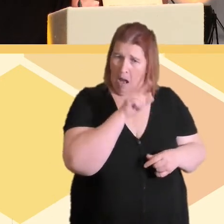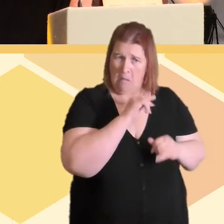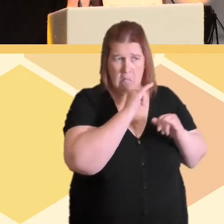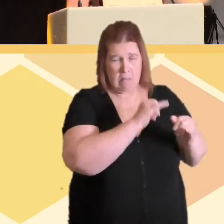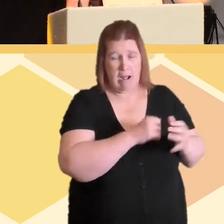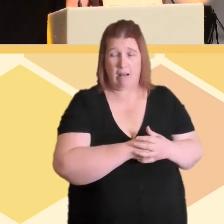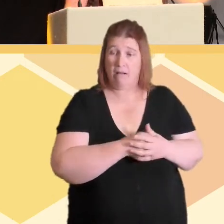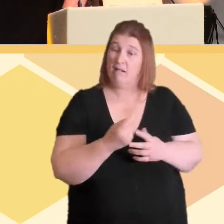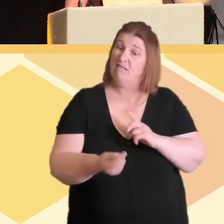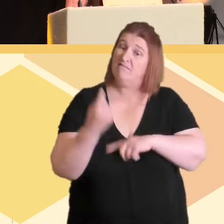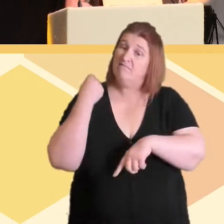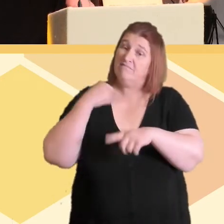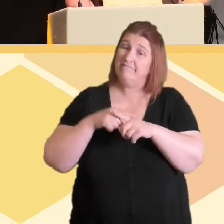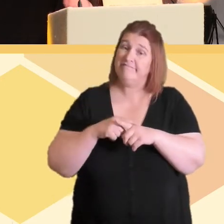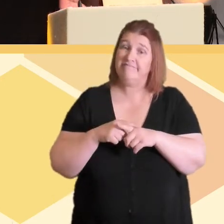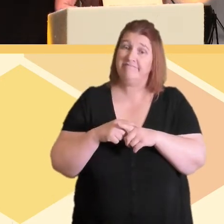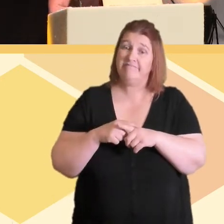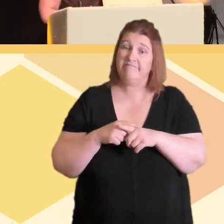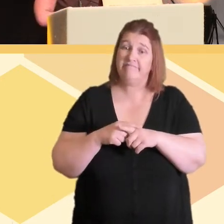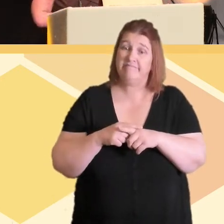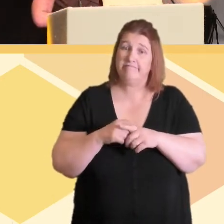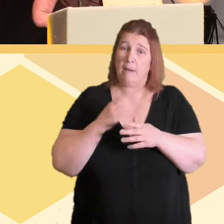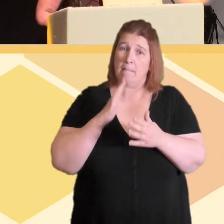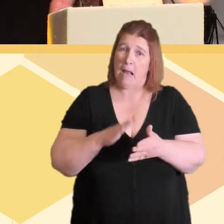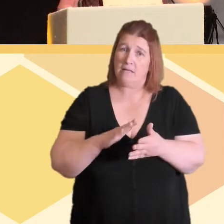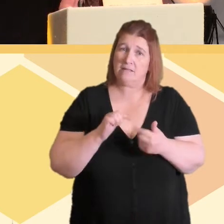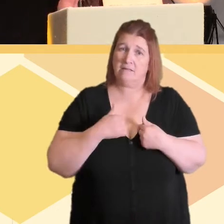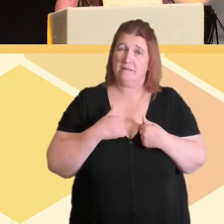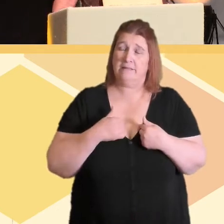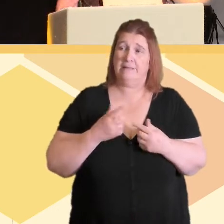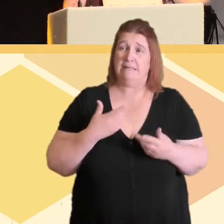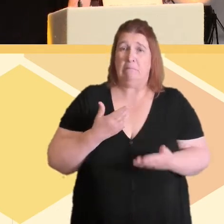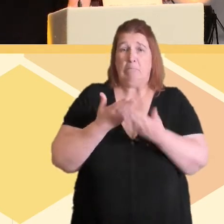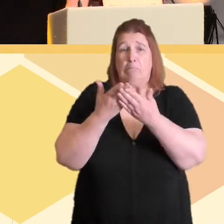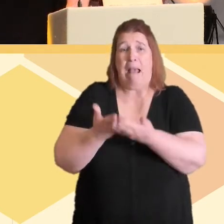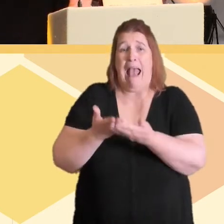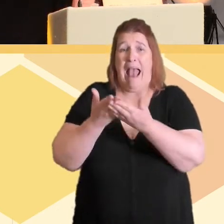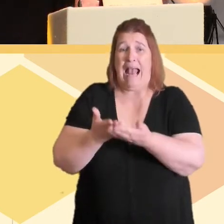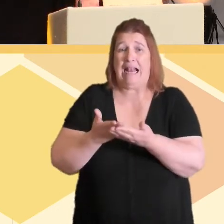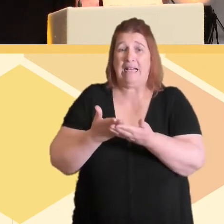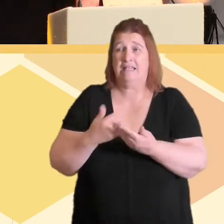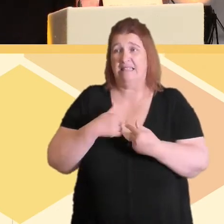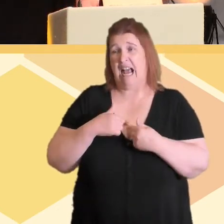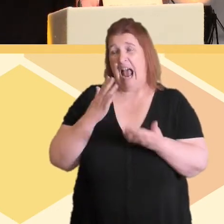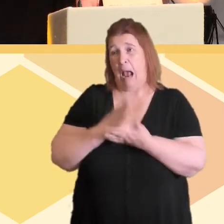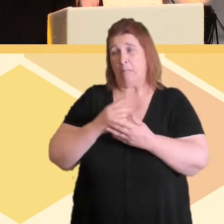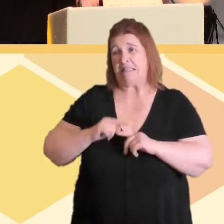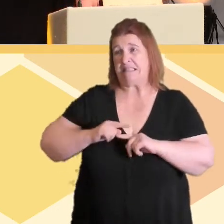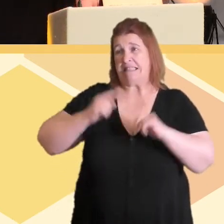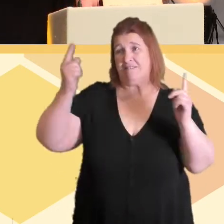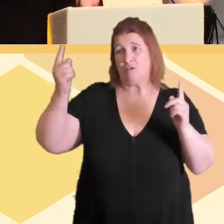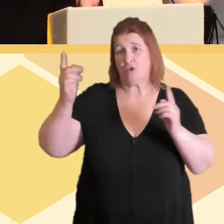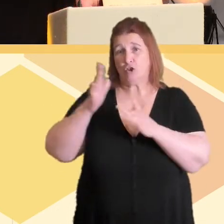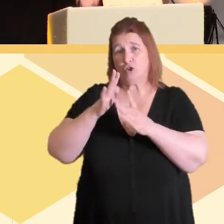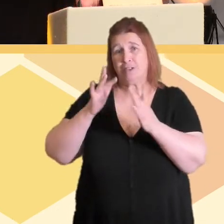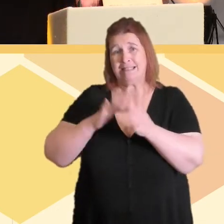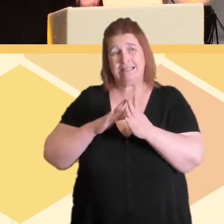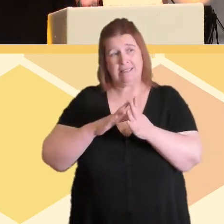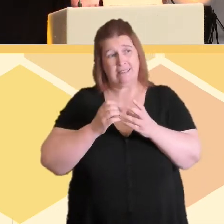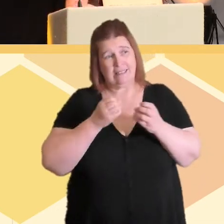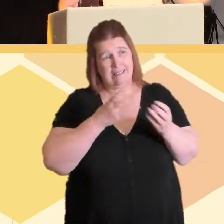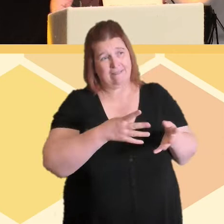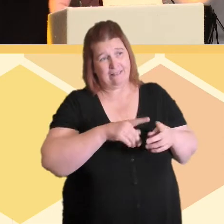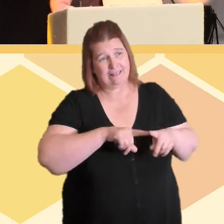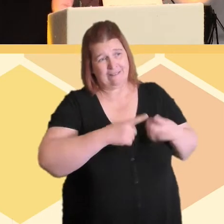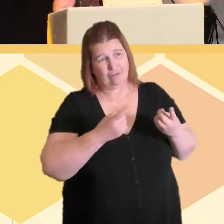person with a disability was forced to expose his difference in order to beg for a living. Jesus' actions empowered the man in numerous small ways